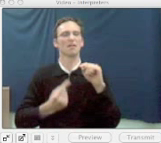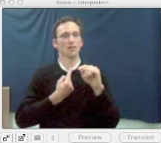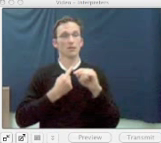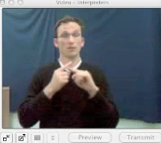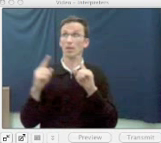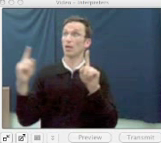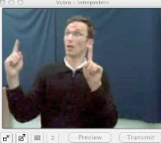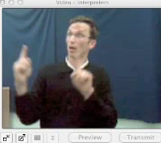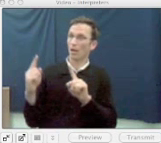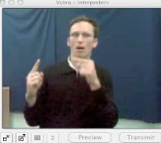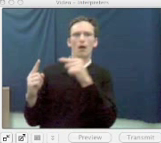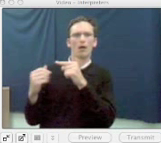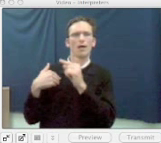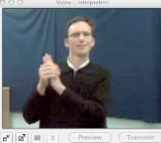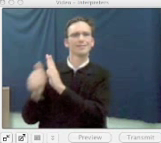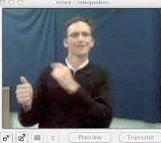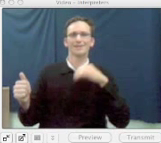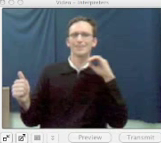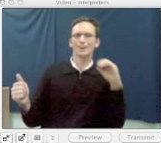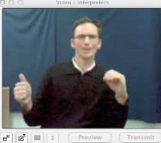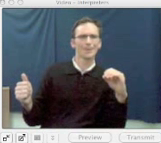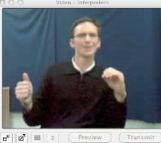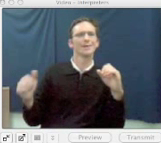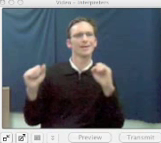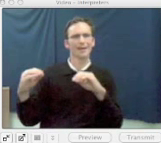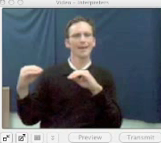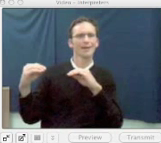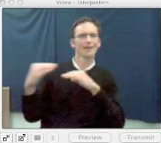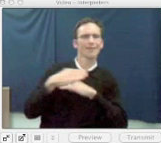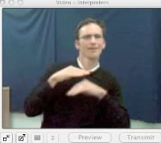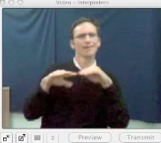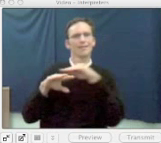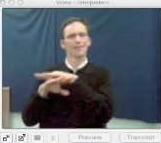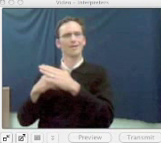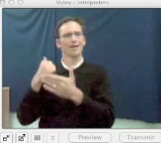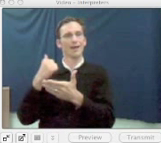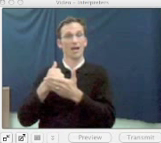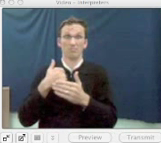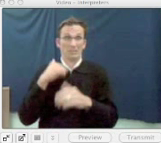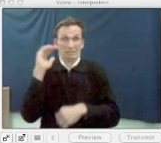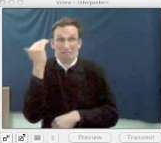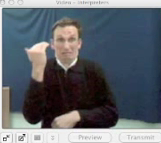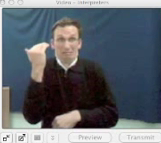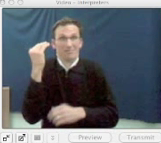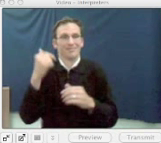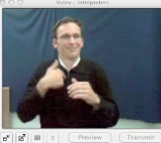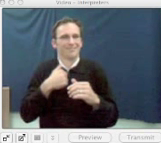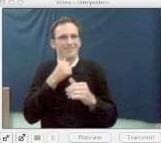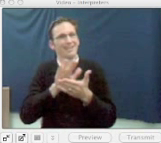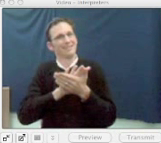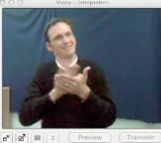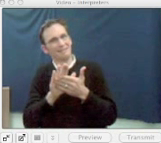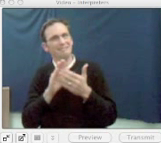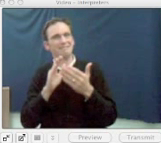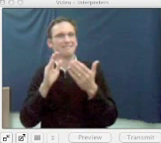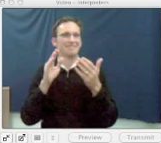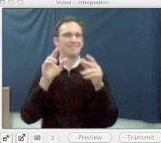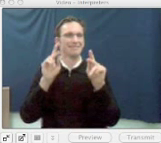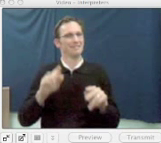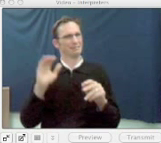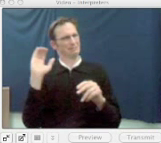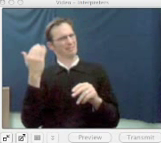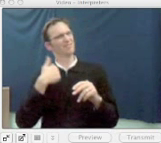don't bring, then I'm going to rely on this individual. I'm not apparently a very nice person. I never thought about that about myself, but I can be